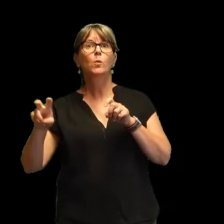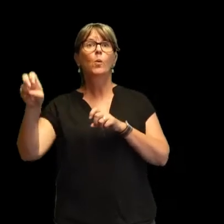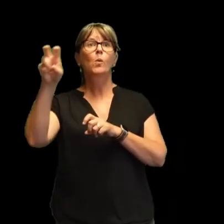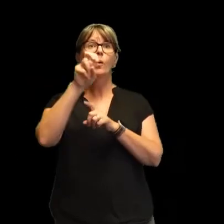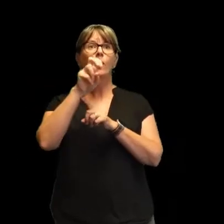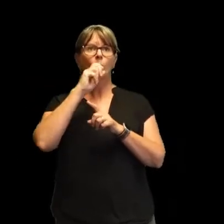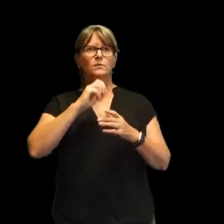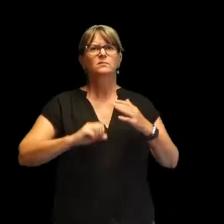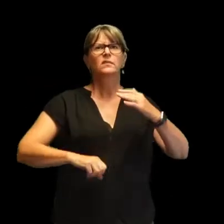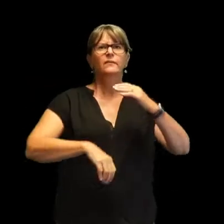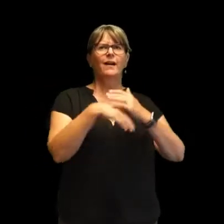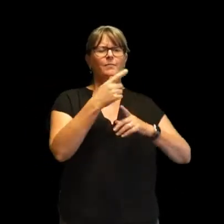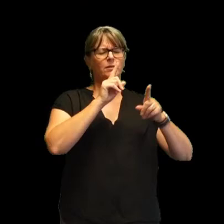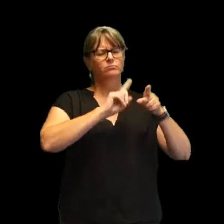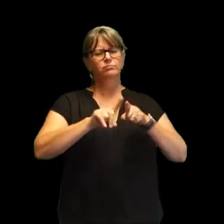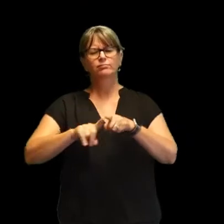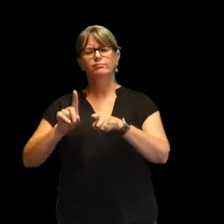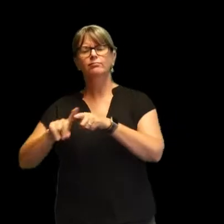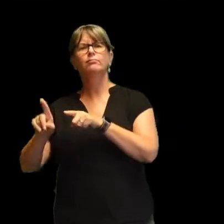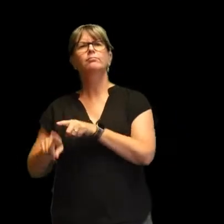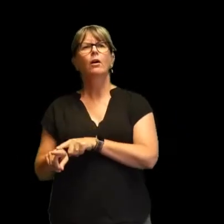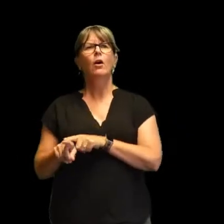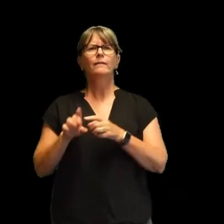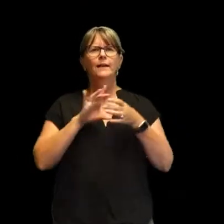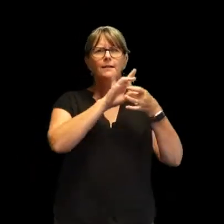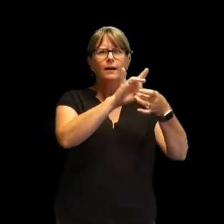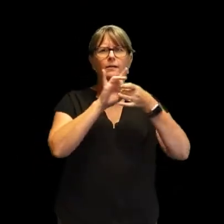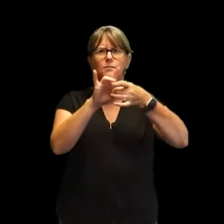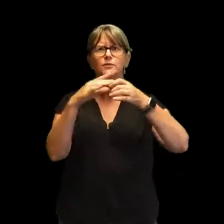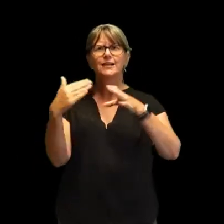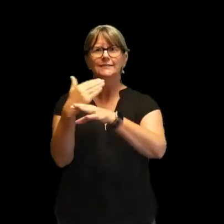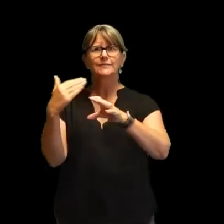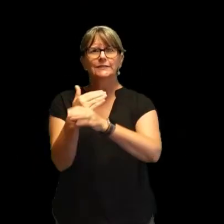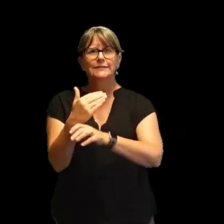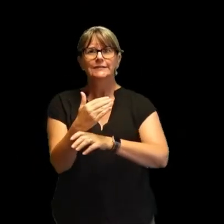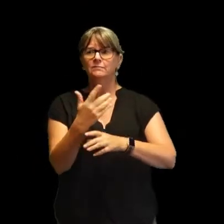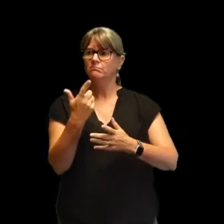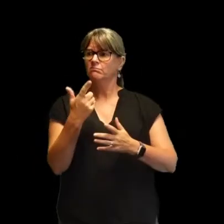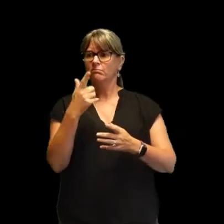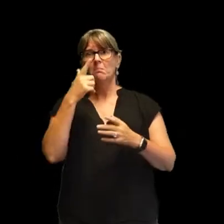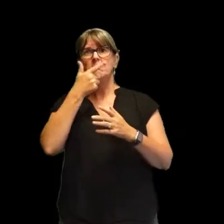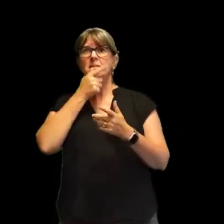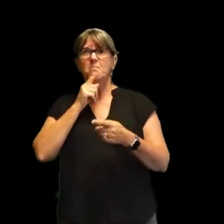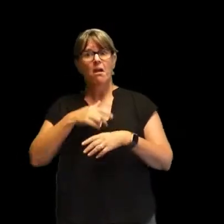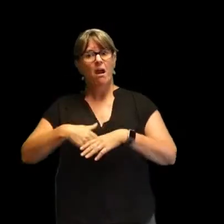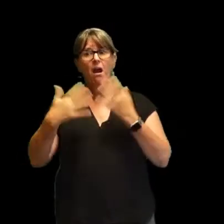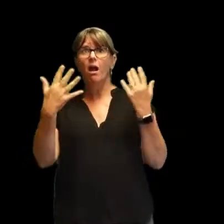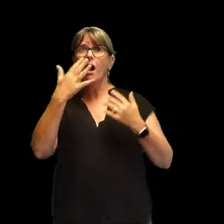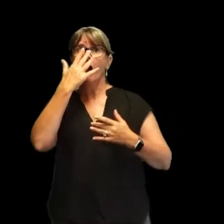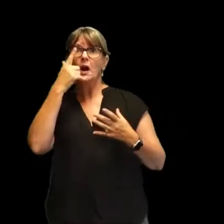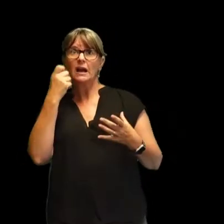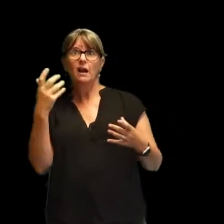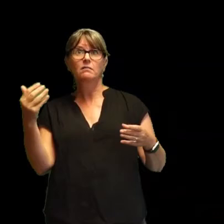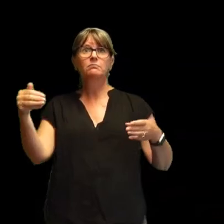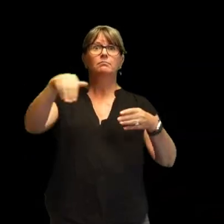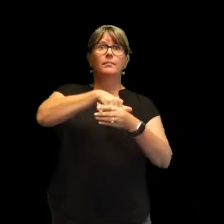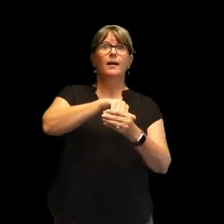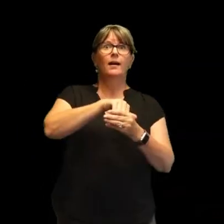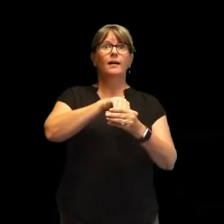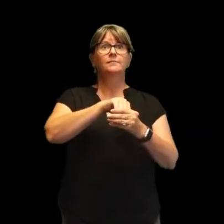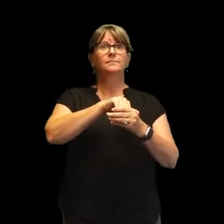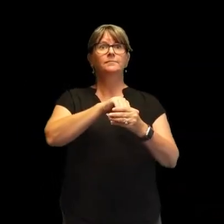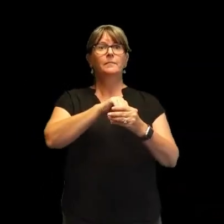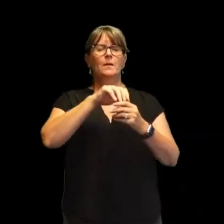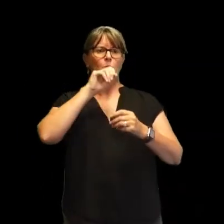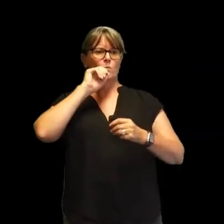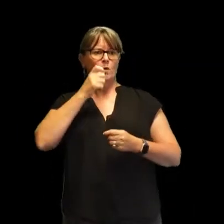Alongside our Spring 2023 tour, we're developing a range of engagement activities that people of all ages will be able to take part in. These